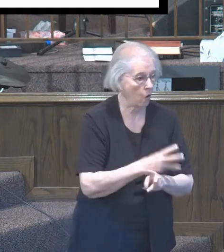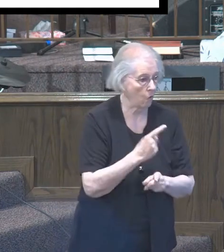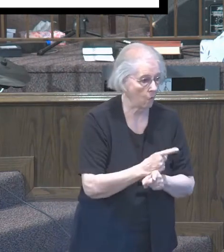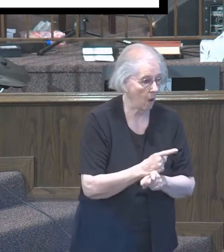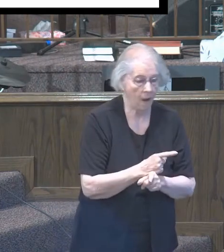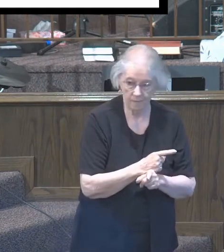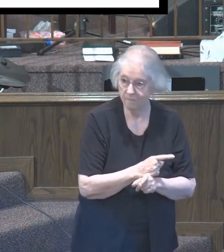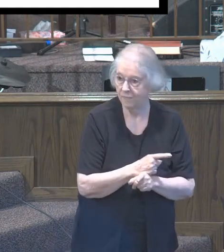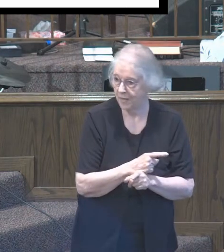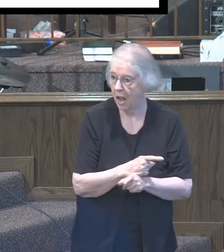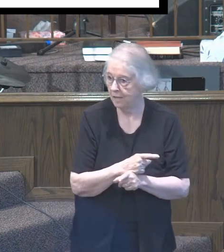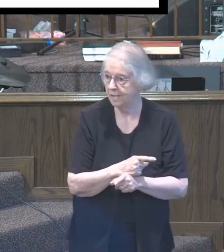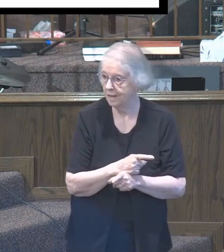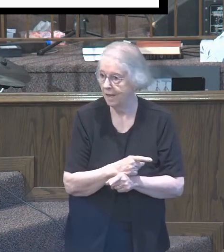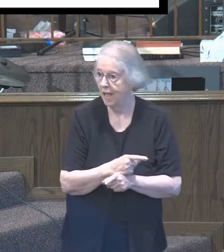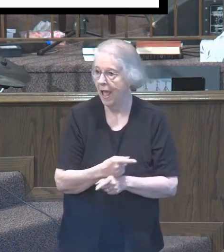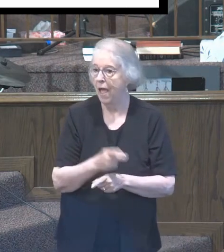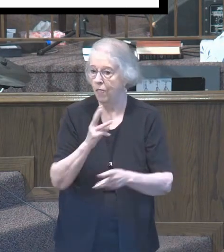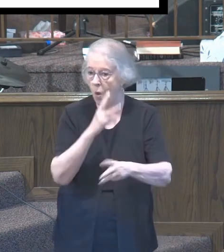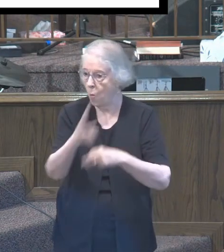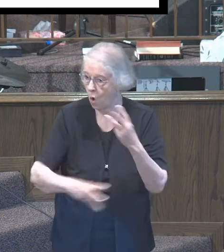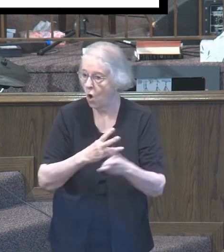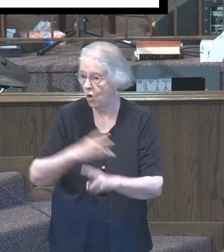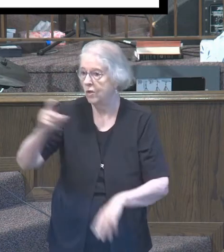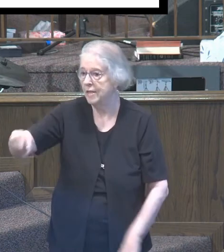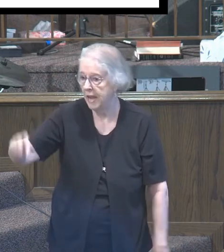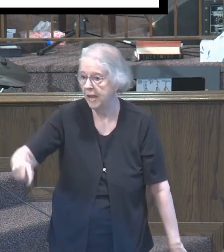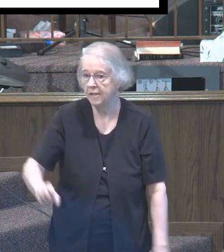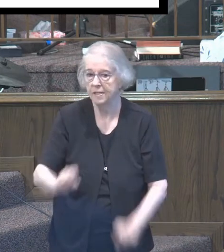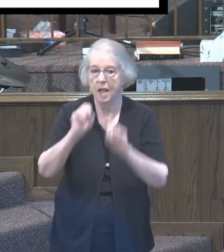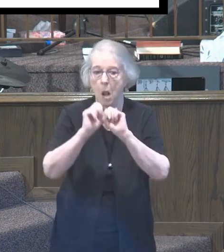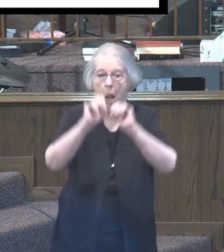with God, this generous Father in heaven.